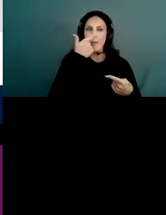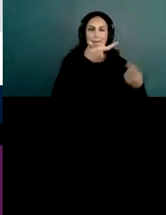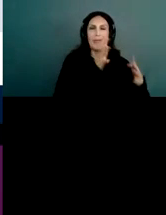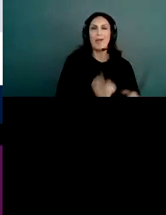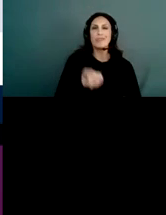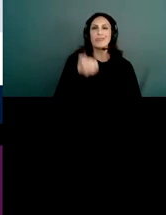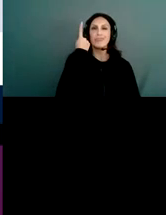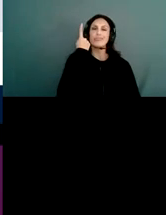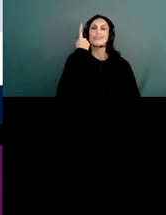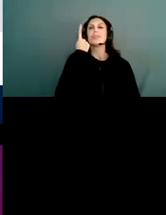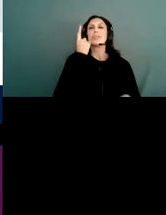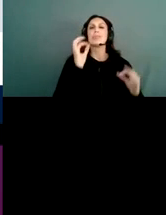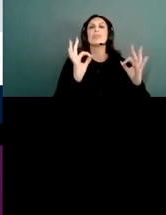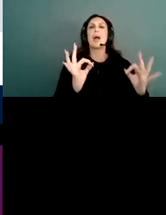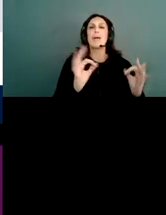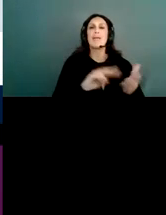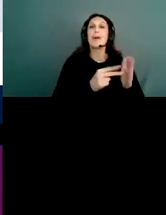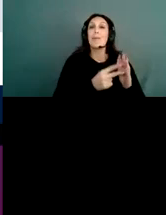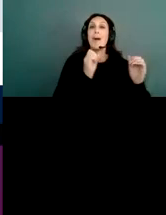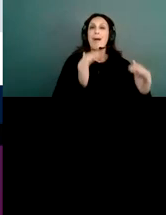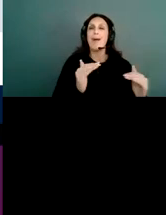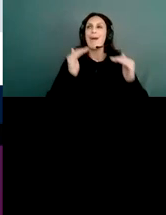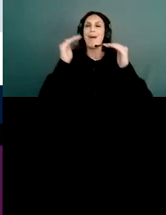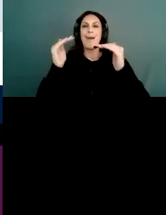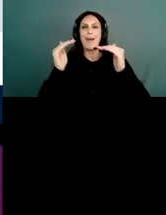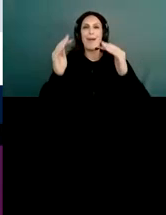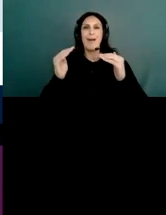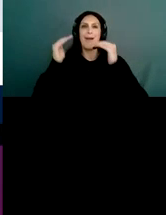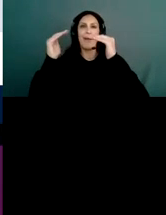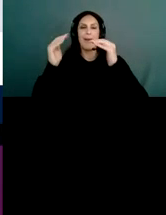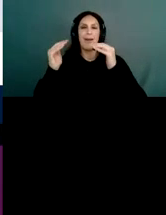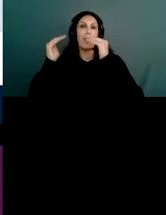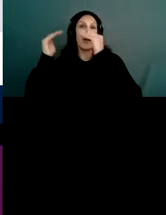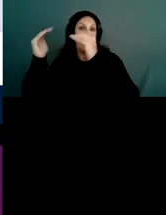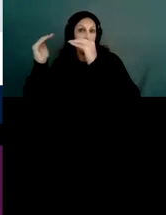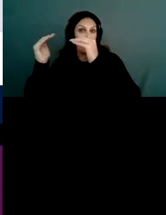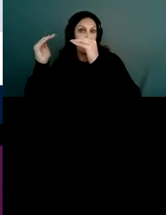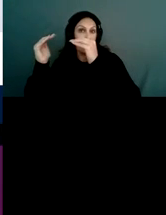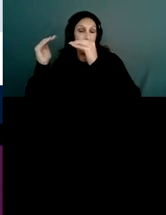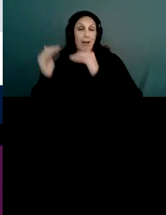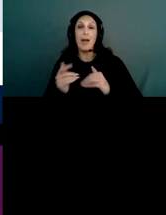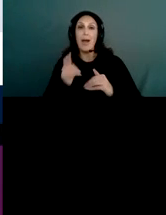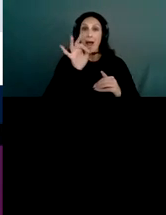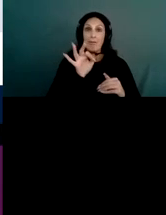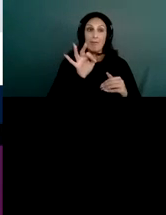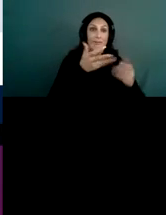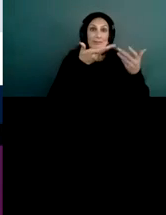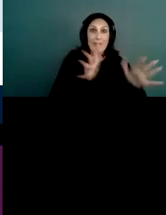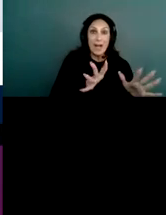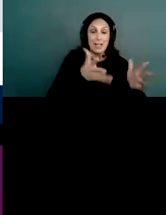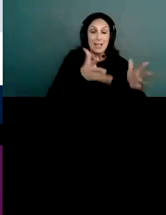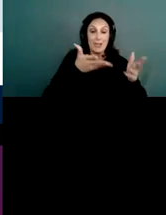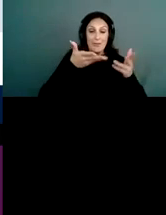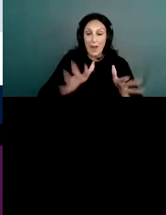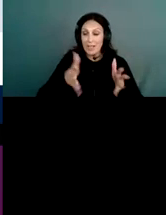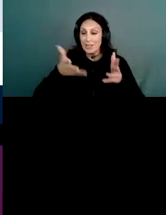answering at least 5 questions in a row correctly. Completing work allows students to earn a streak shield to protect their streak in case they